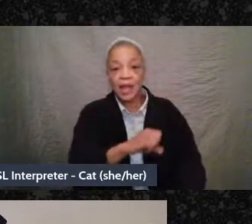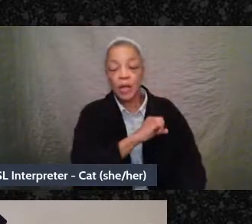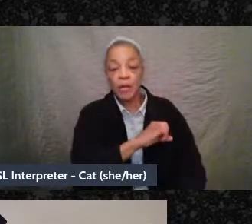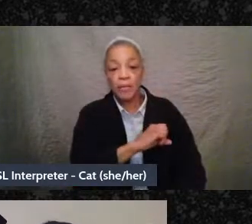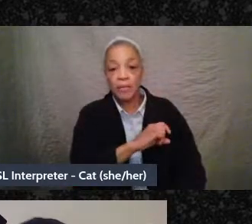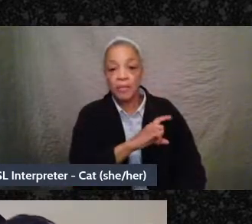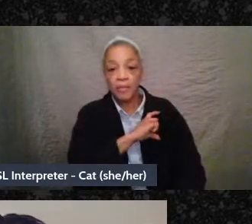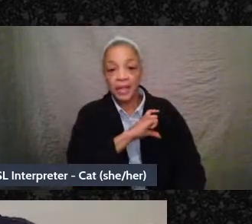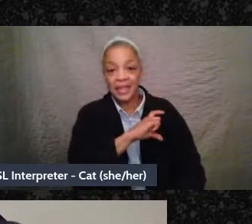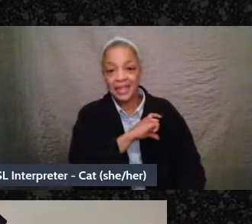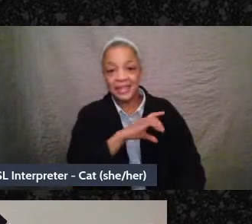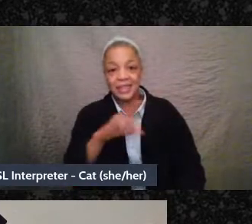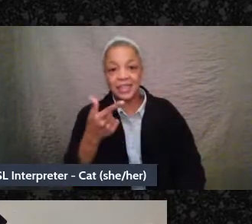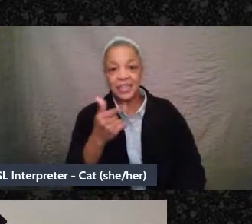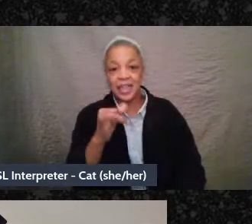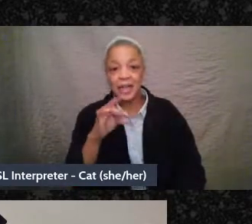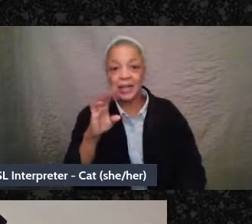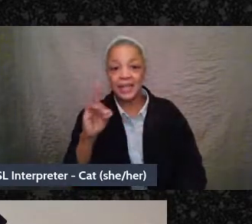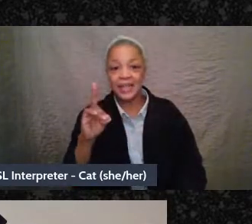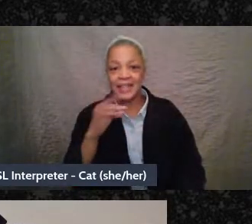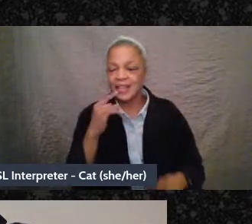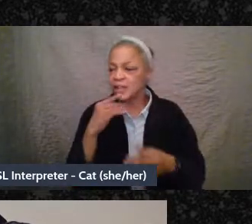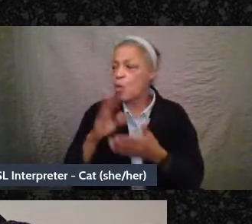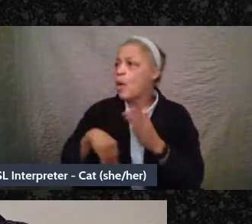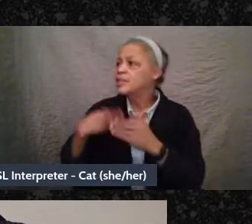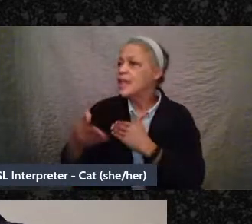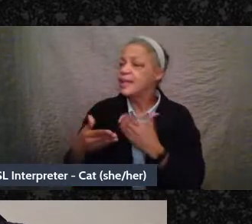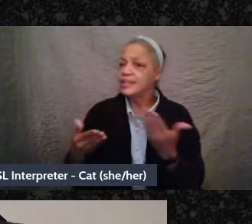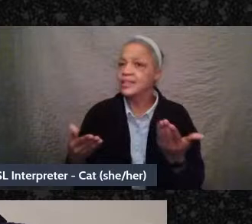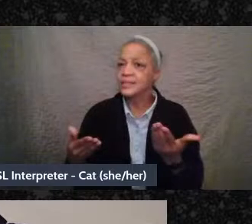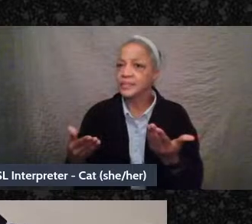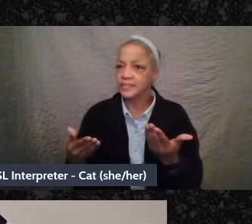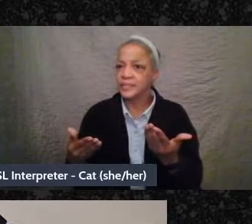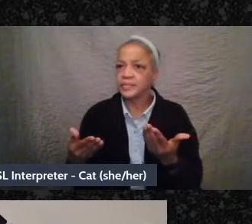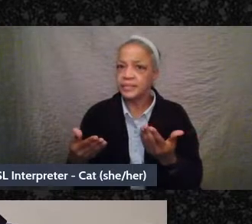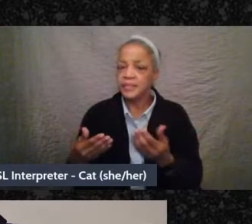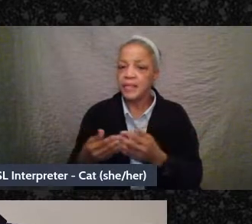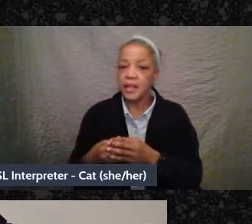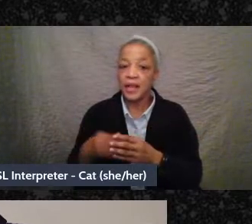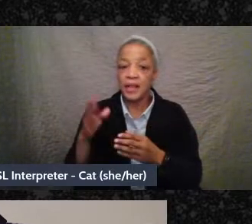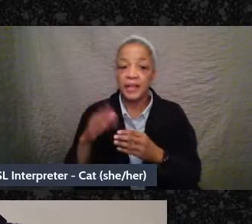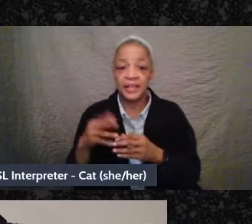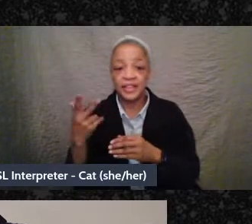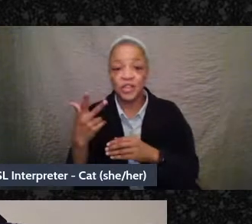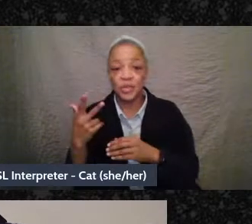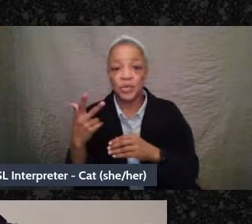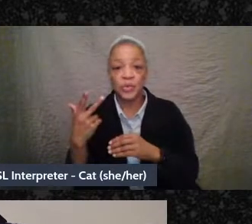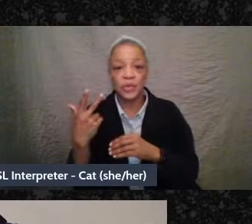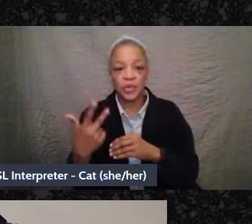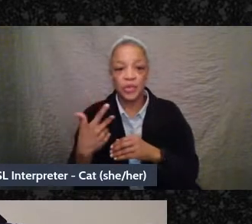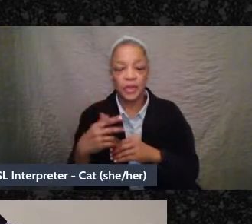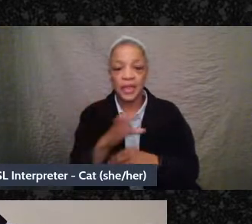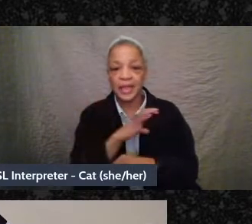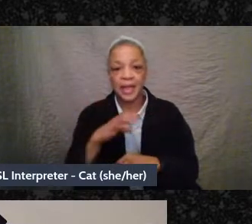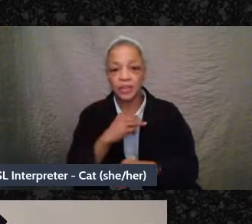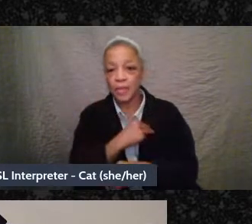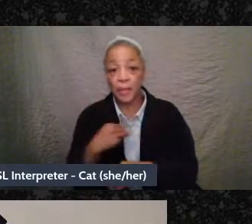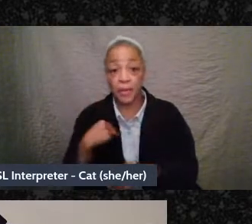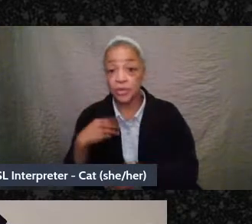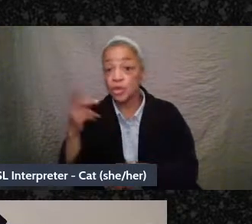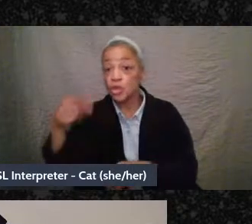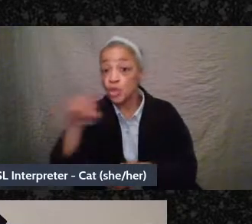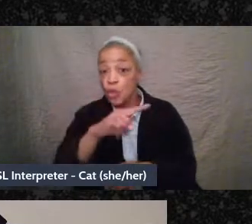club, then they were like, okay, what's next? And I was like, great. Like, these 3 council members are wobbling. We need you to call them, right? And